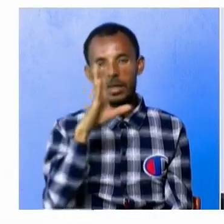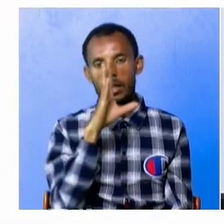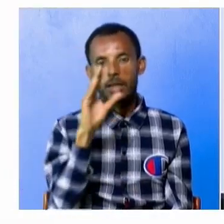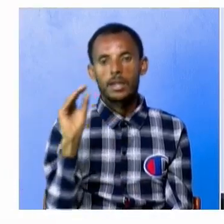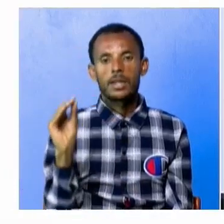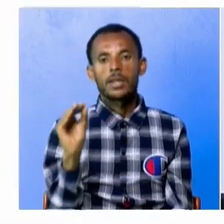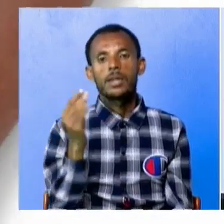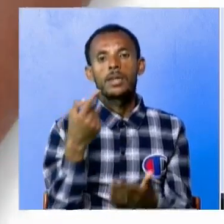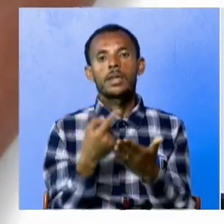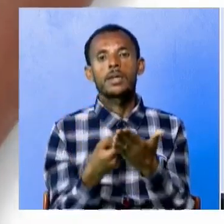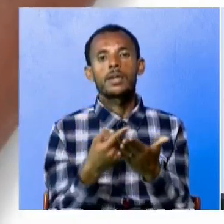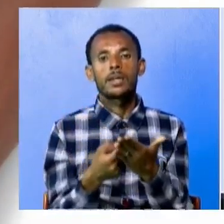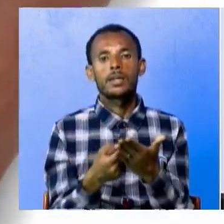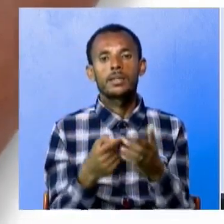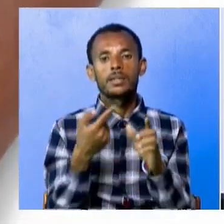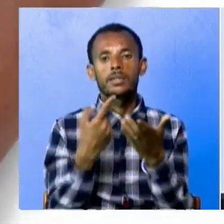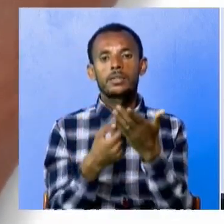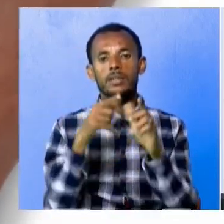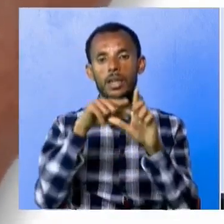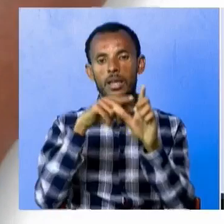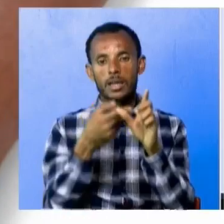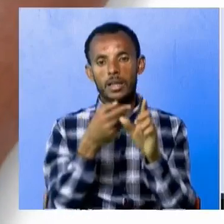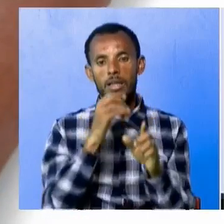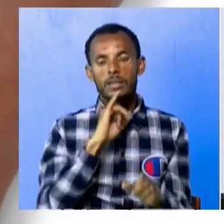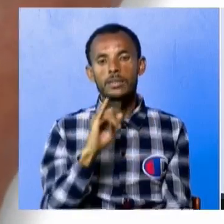and here this angle is